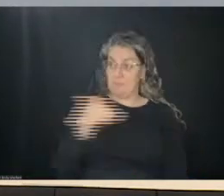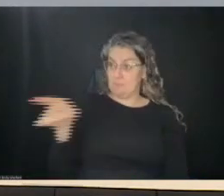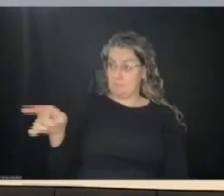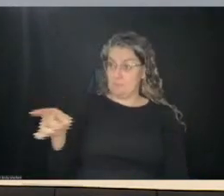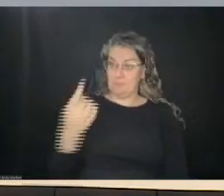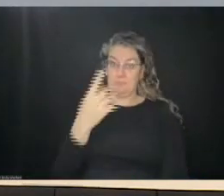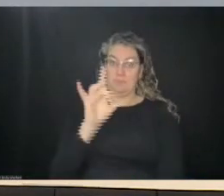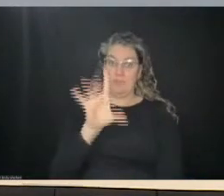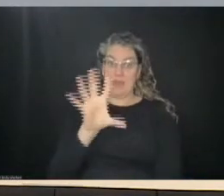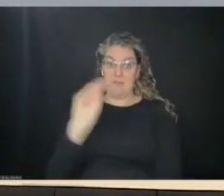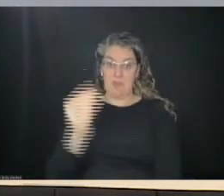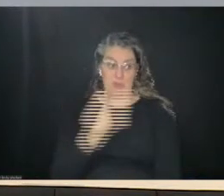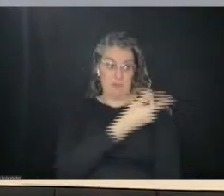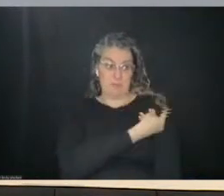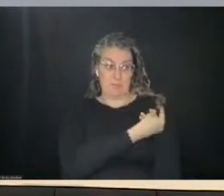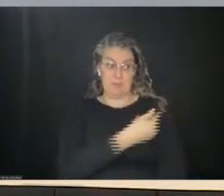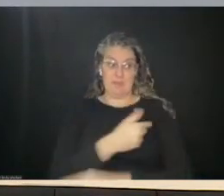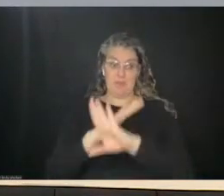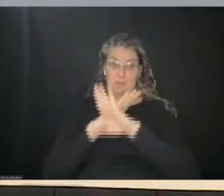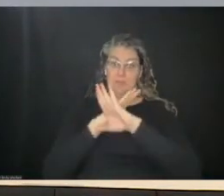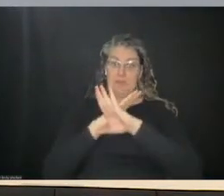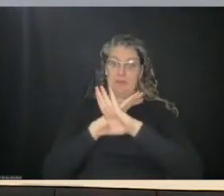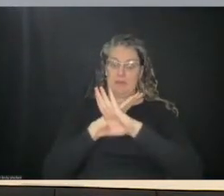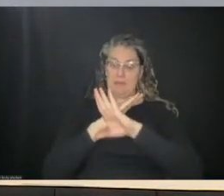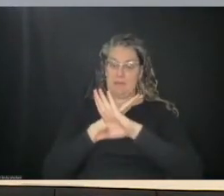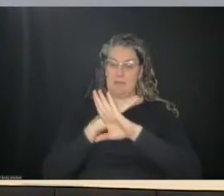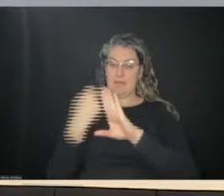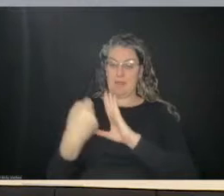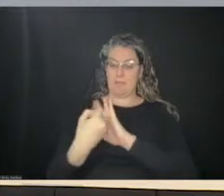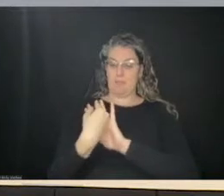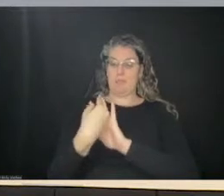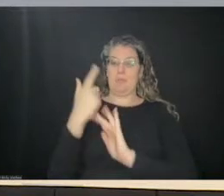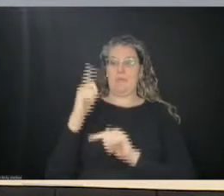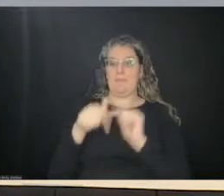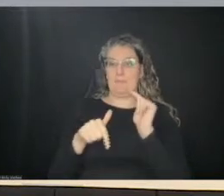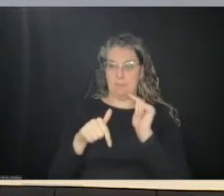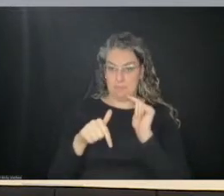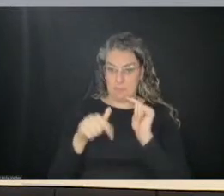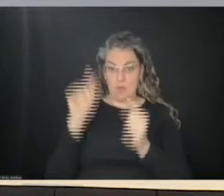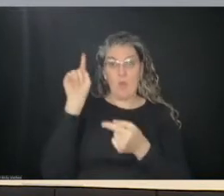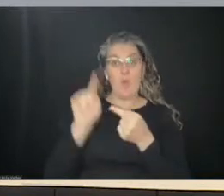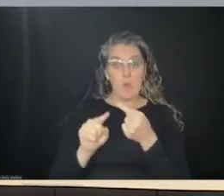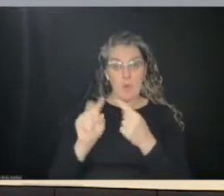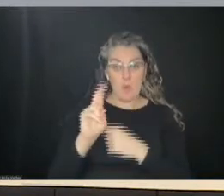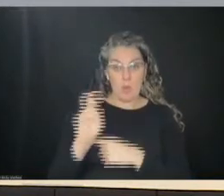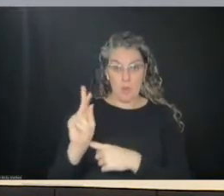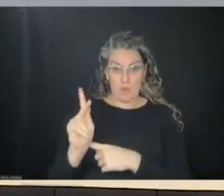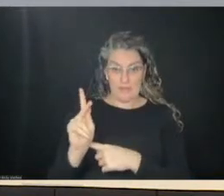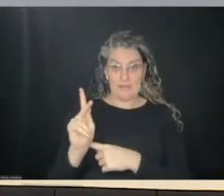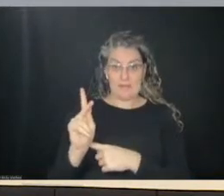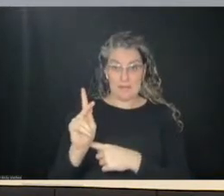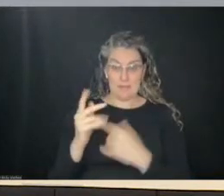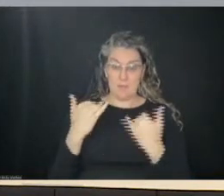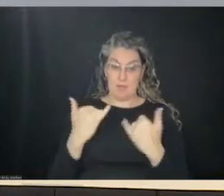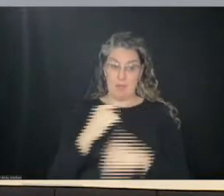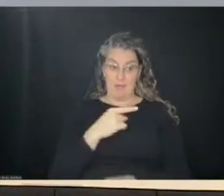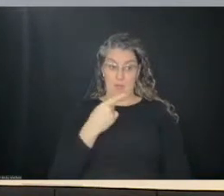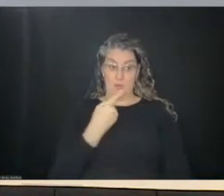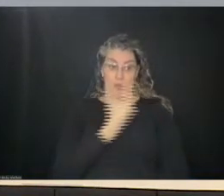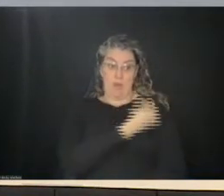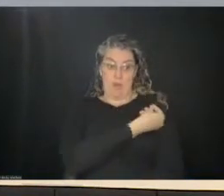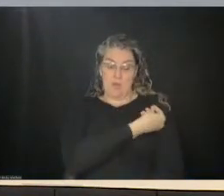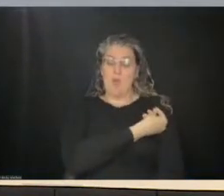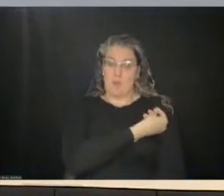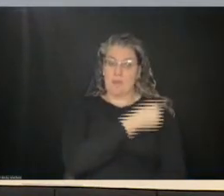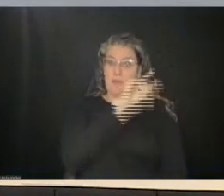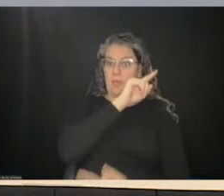population is fully vaccinated, although we will get some degree of protection provided with 1 dose. Vaccines are an